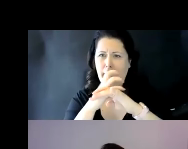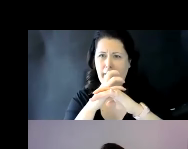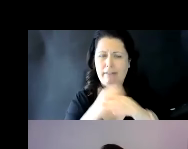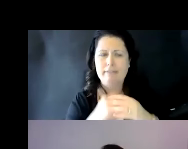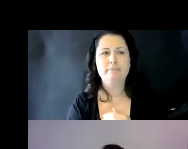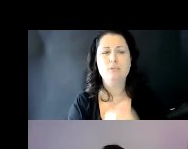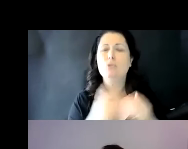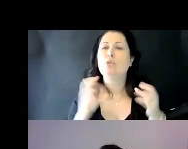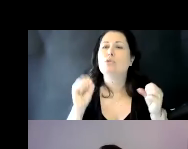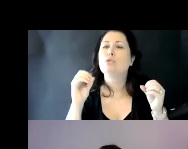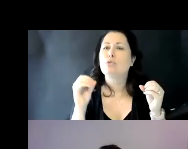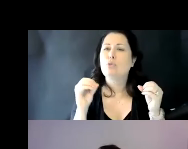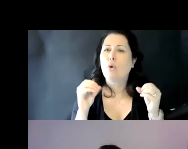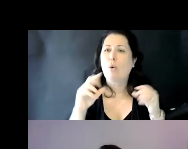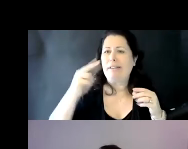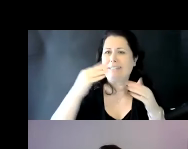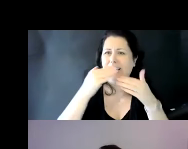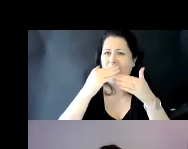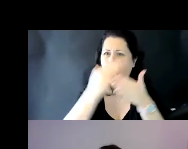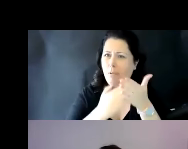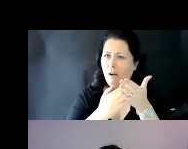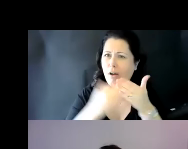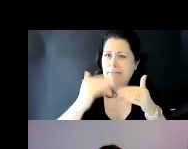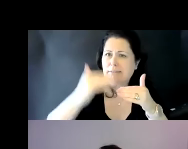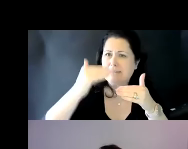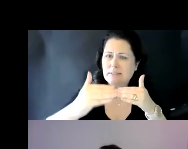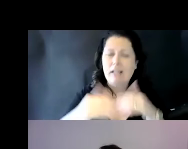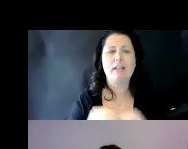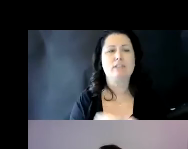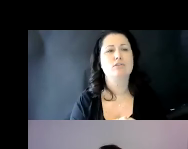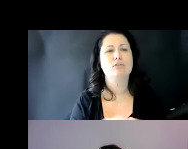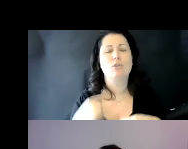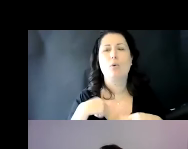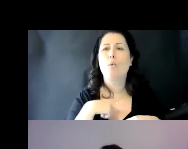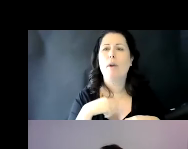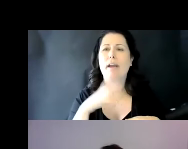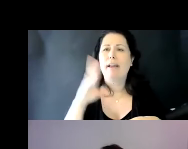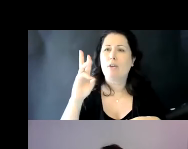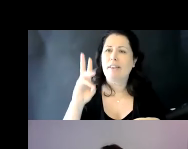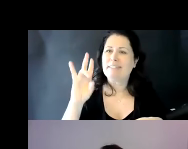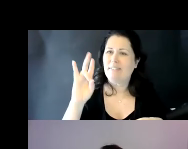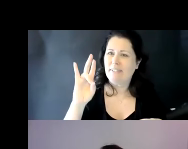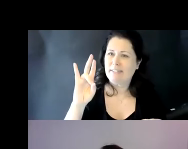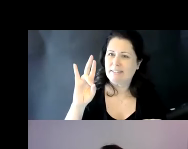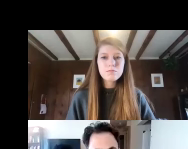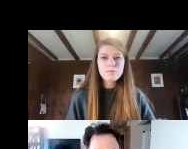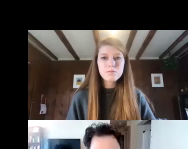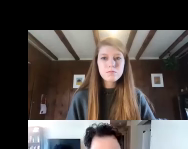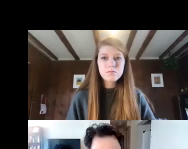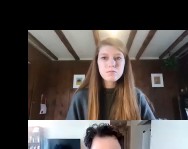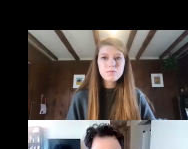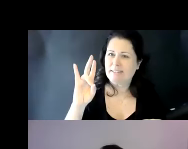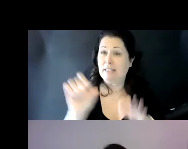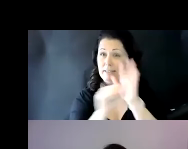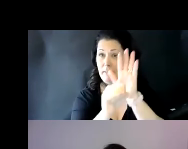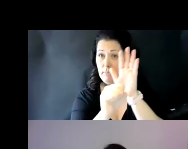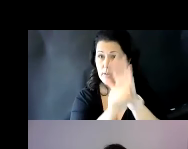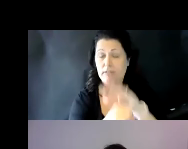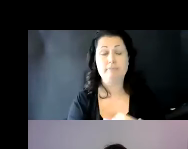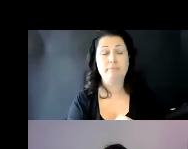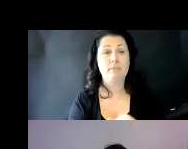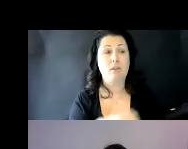What we did was, in the second stage, we did the most obvious thing, which is we took these 76 indicators to people who were using substances